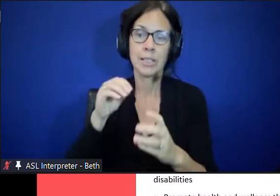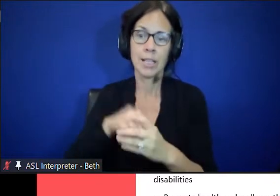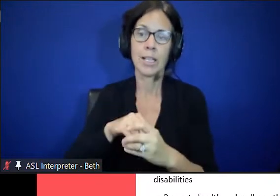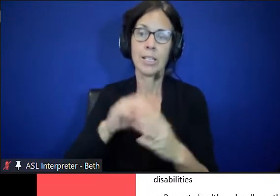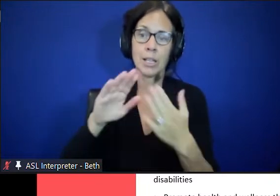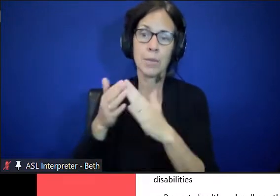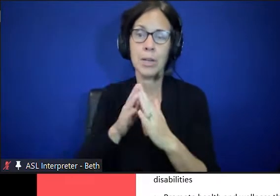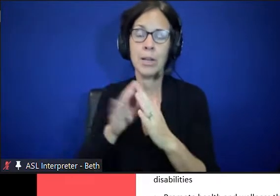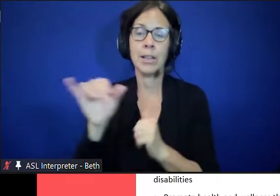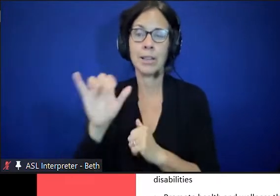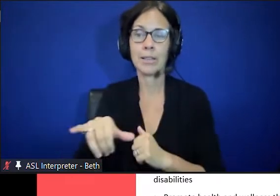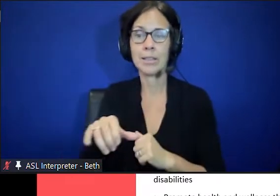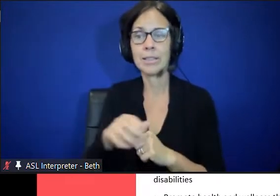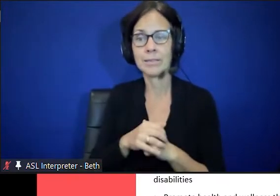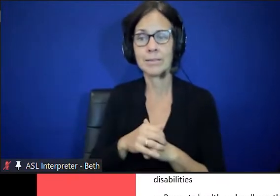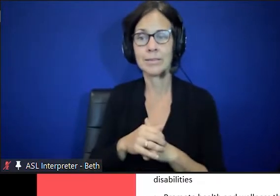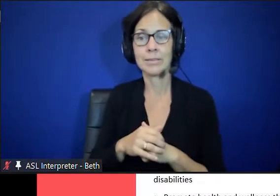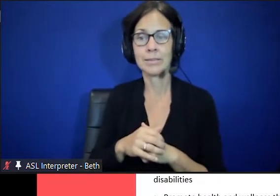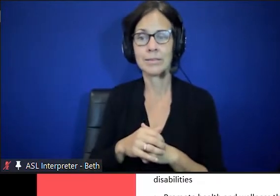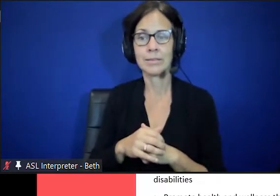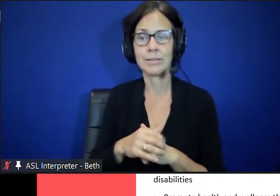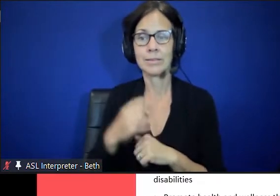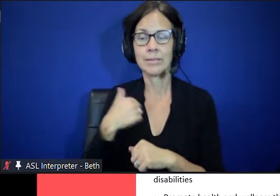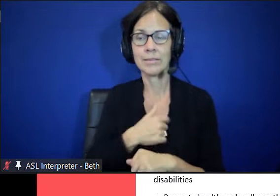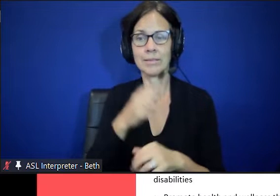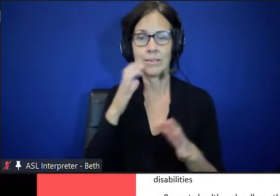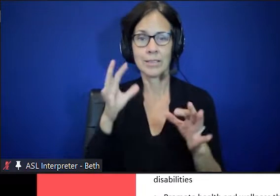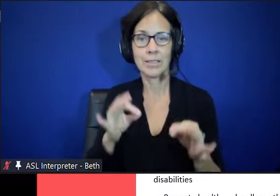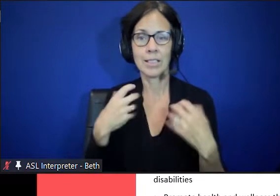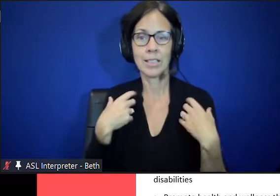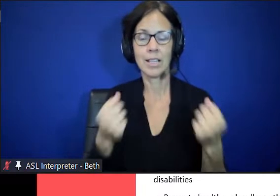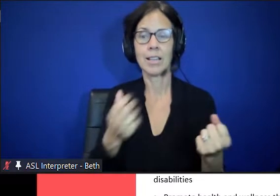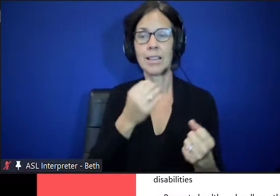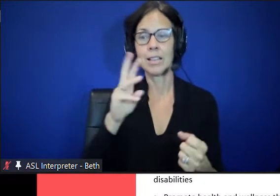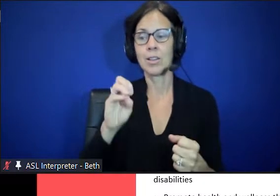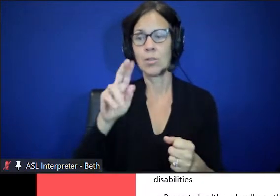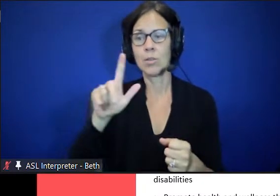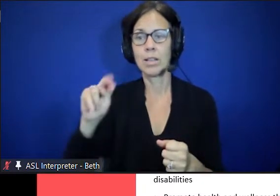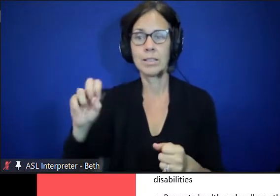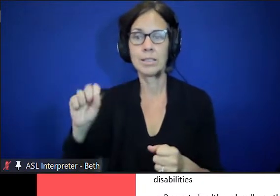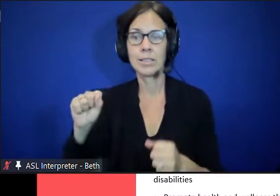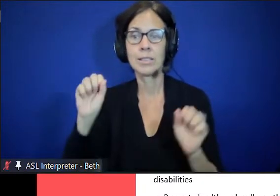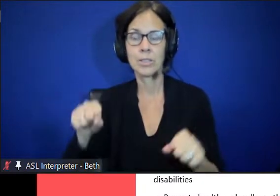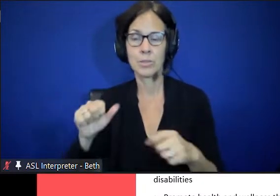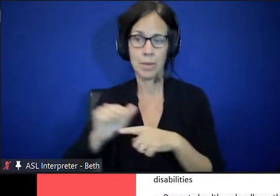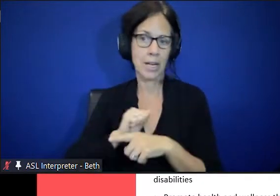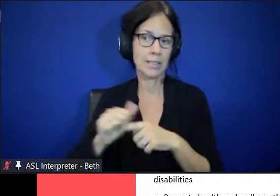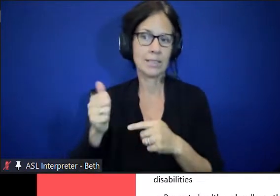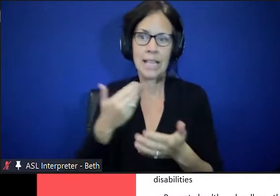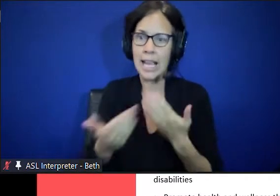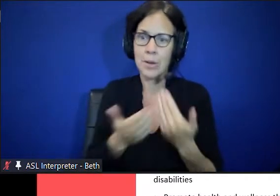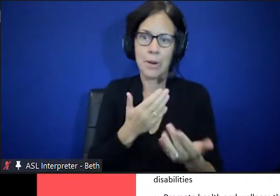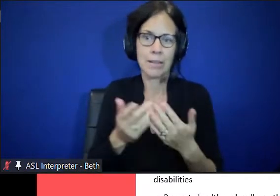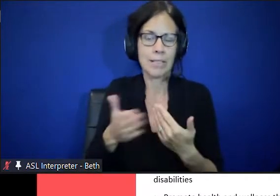this. And we decided that health and wellness can be practiced pretty much everywhere, anywhere on the U of A